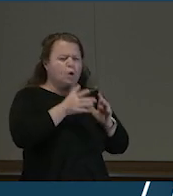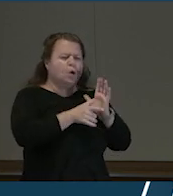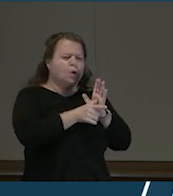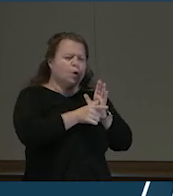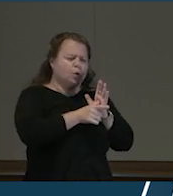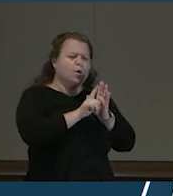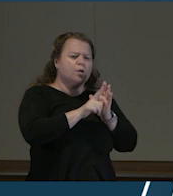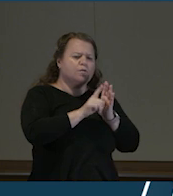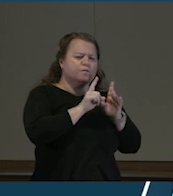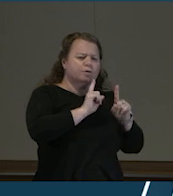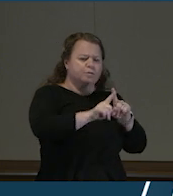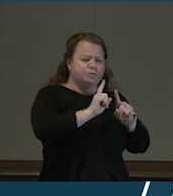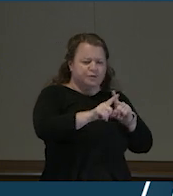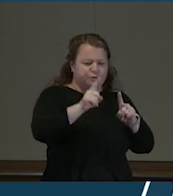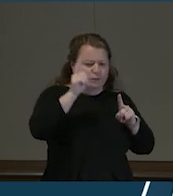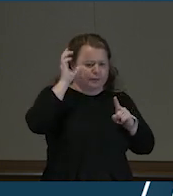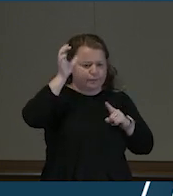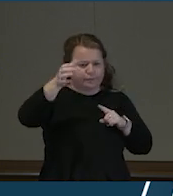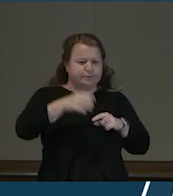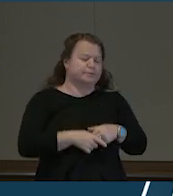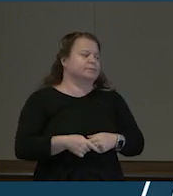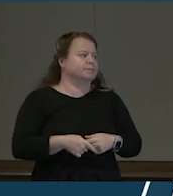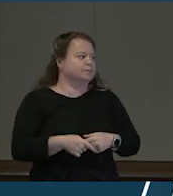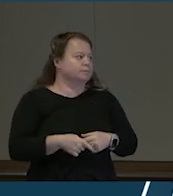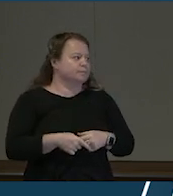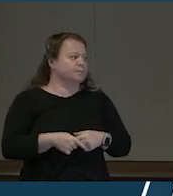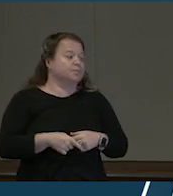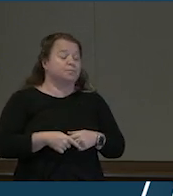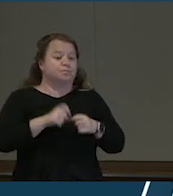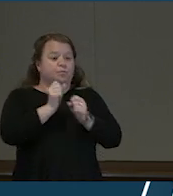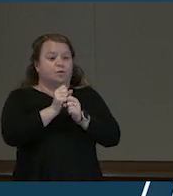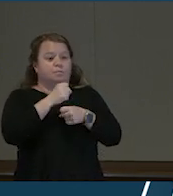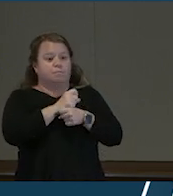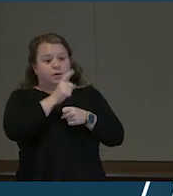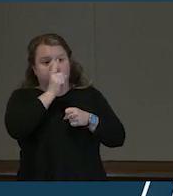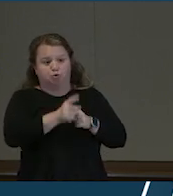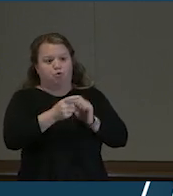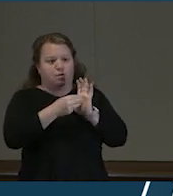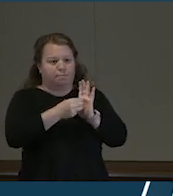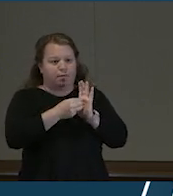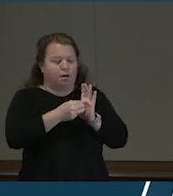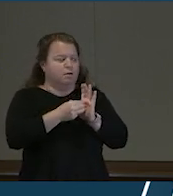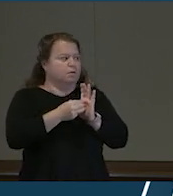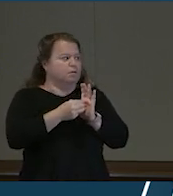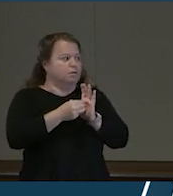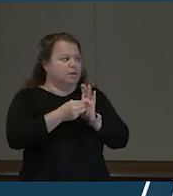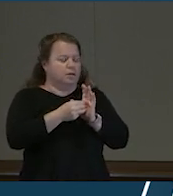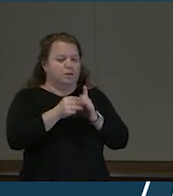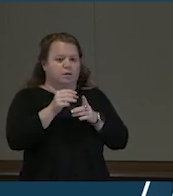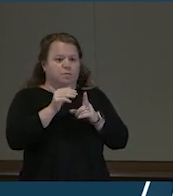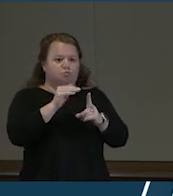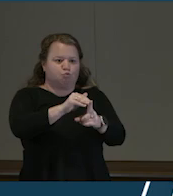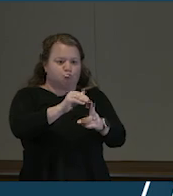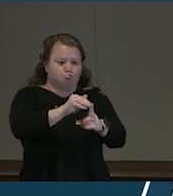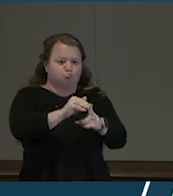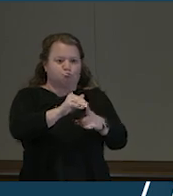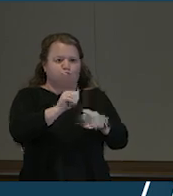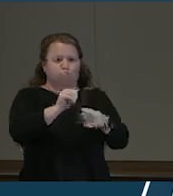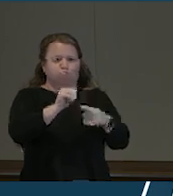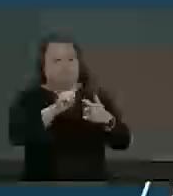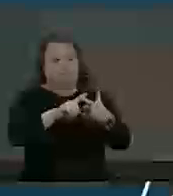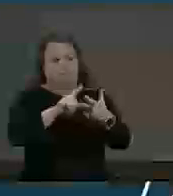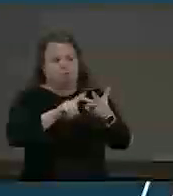through the different concepts. We want to make sure we're always modeling, we're prompting, we're practicing, and we're praising.